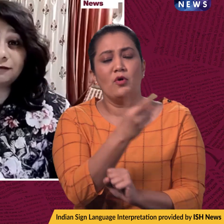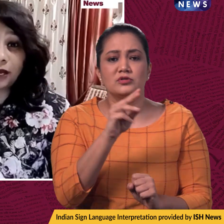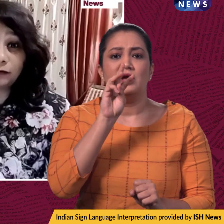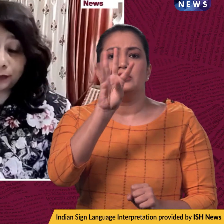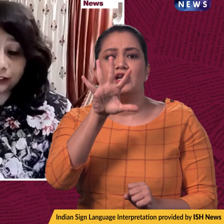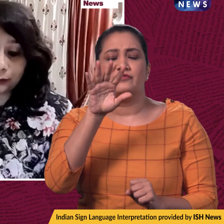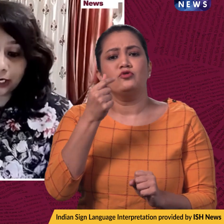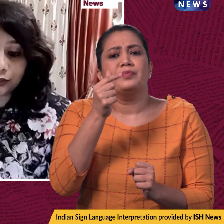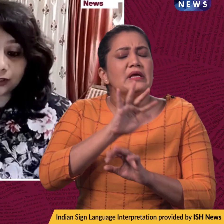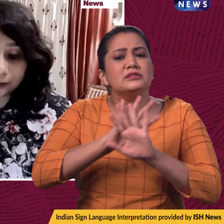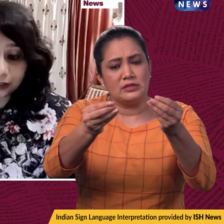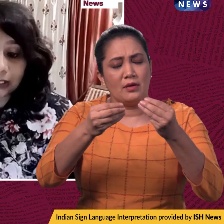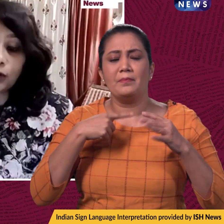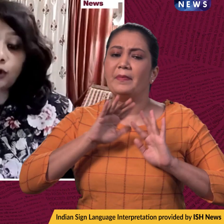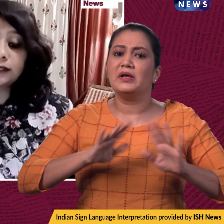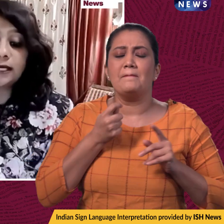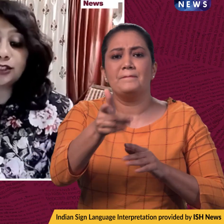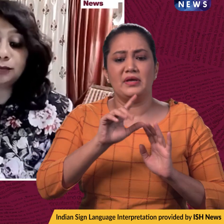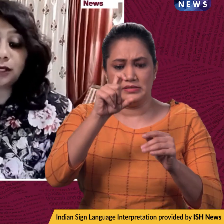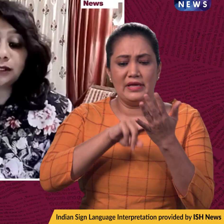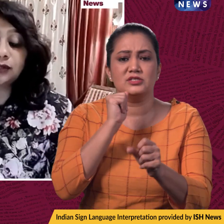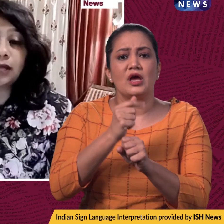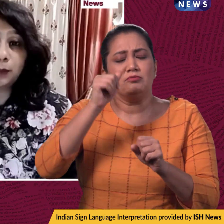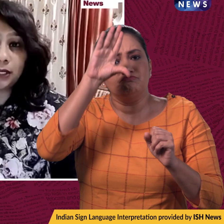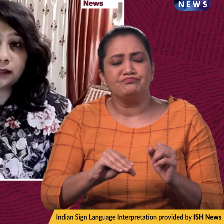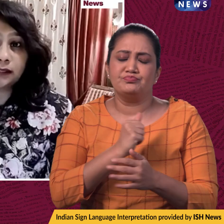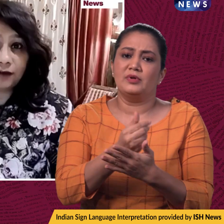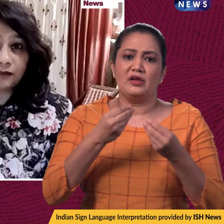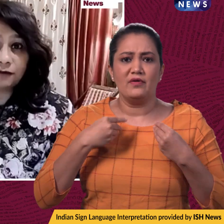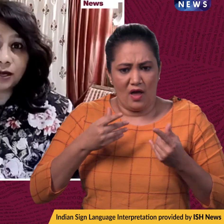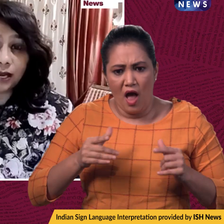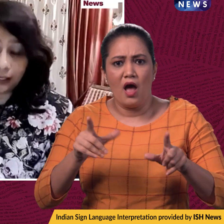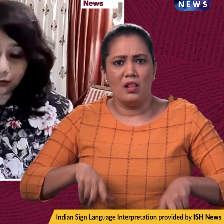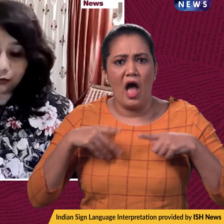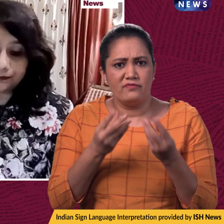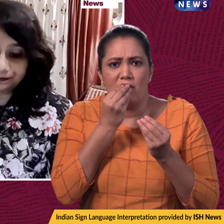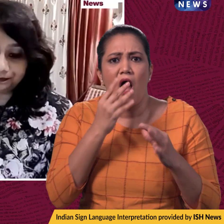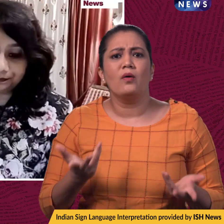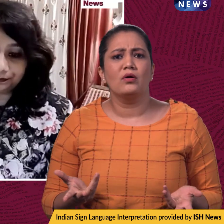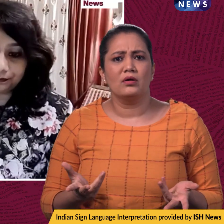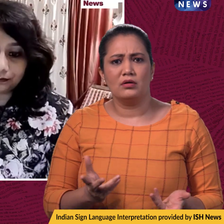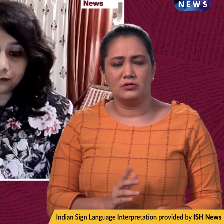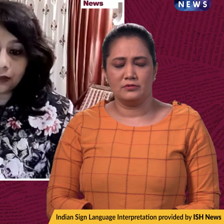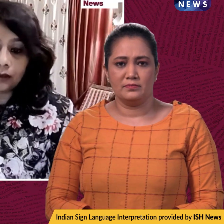provide 35 rupees per kg subsidy on CNG prices so that we can survive, end quote.